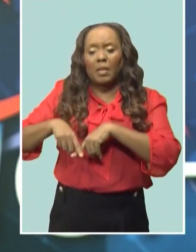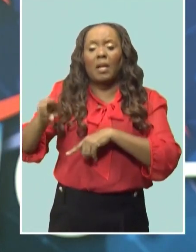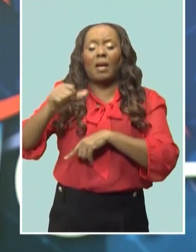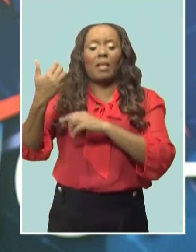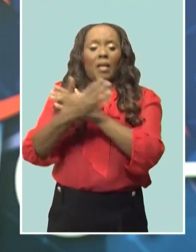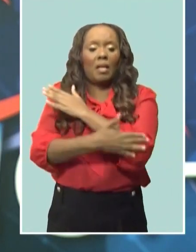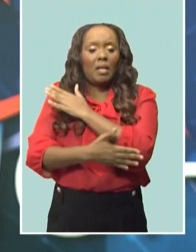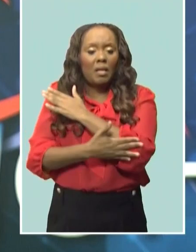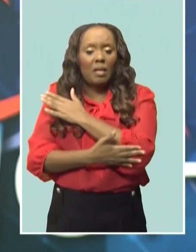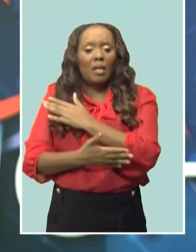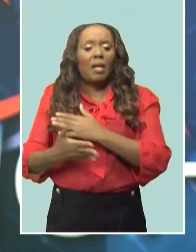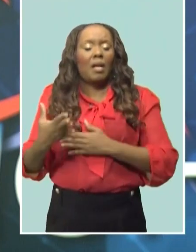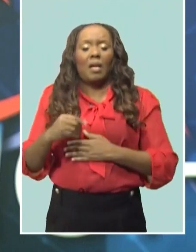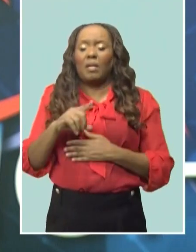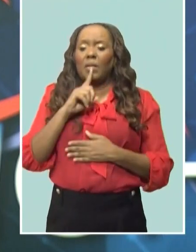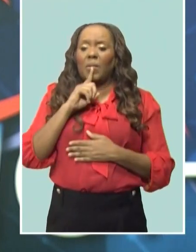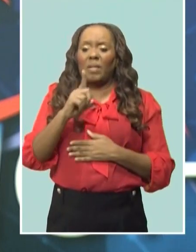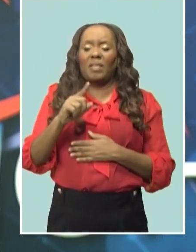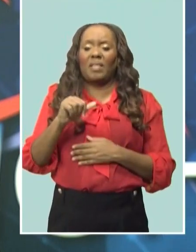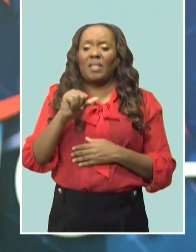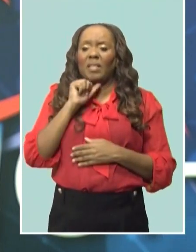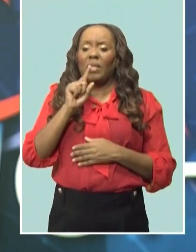and the implications are massive.